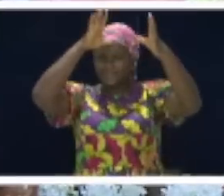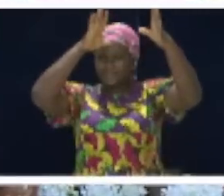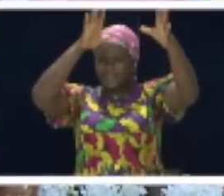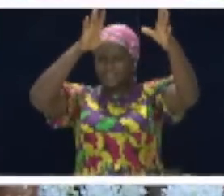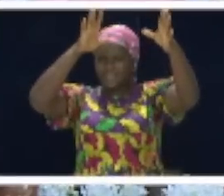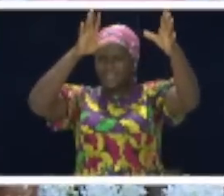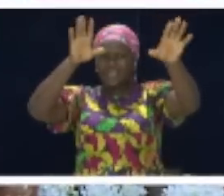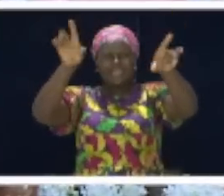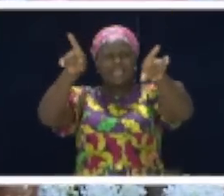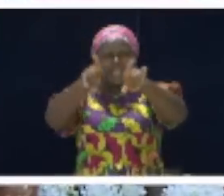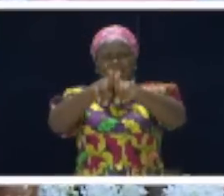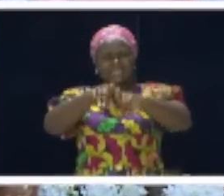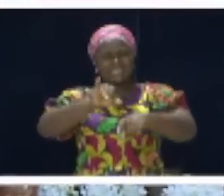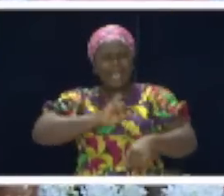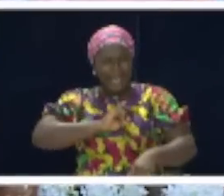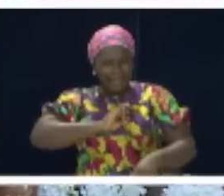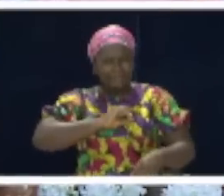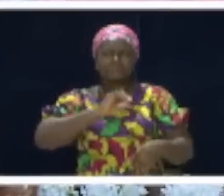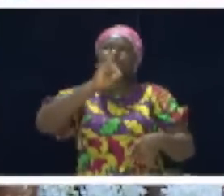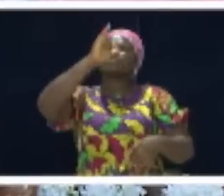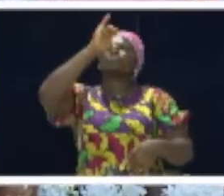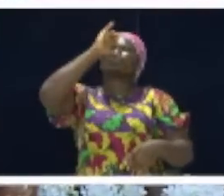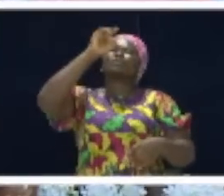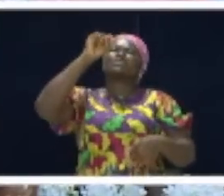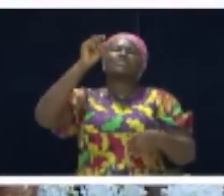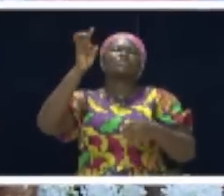as I drink this wine,